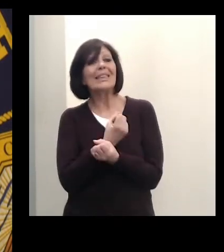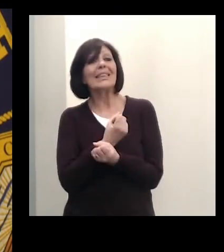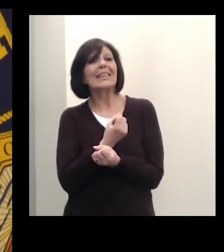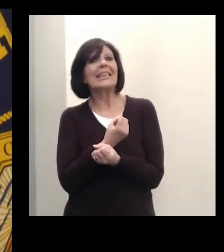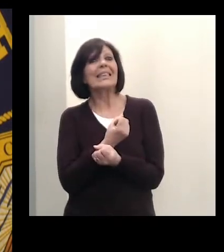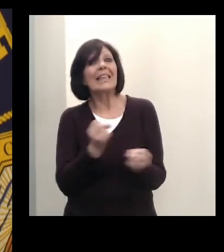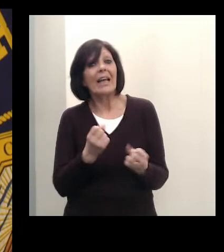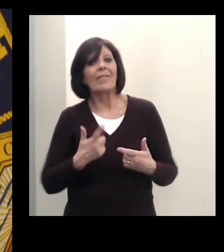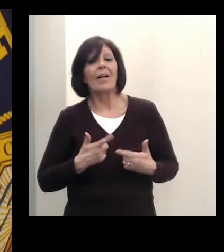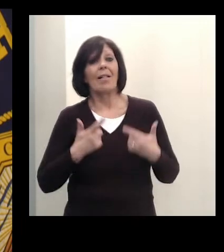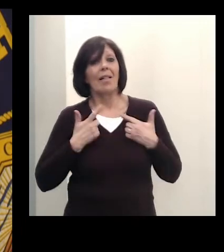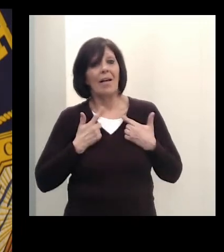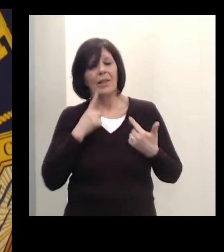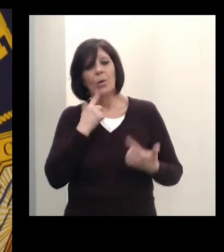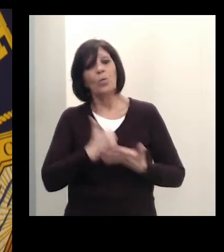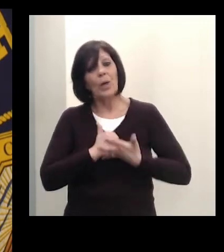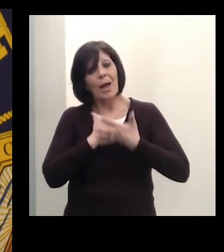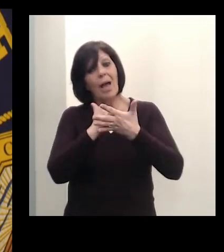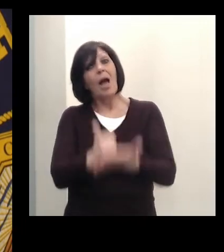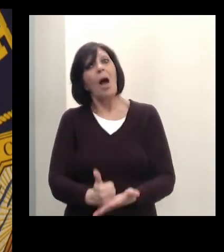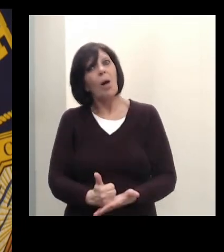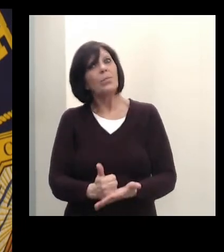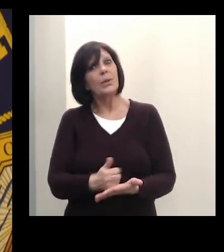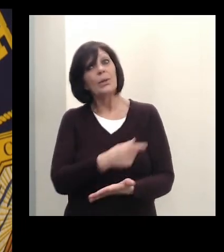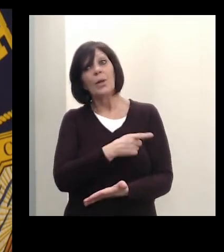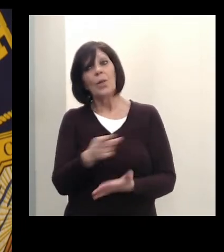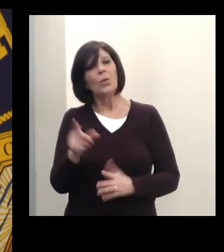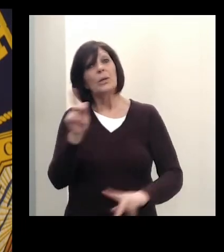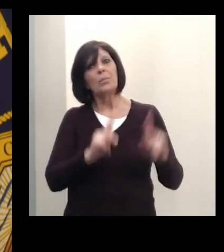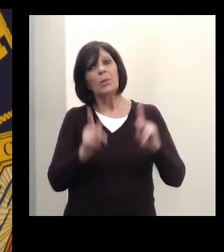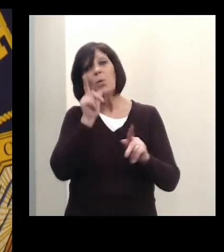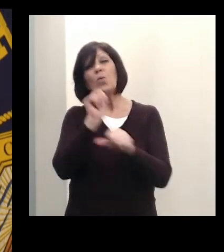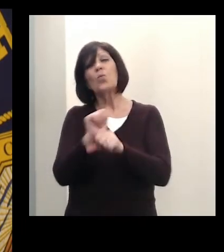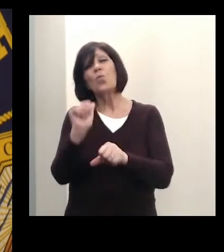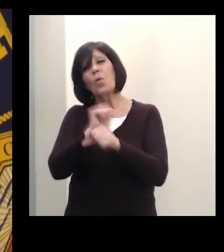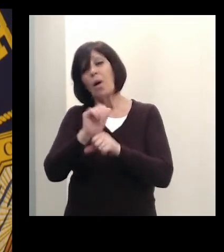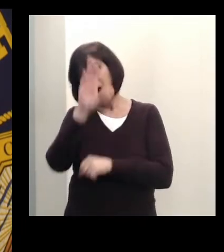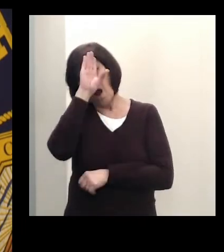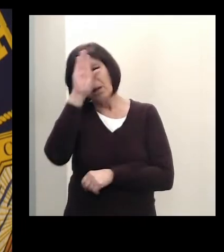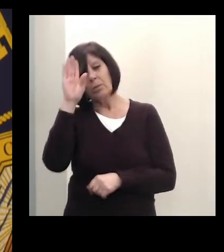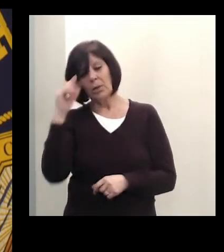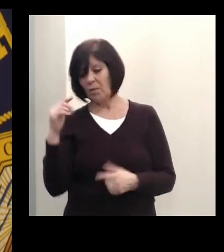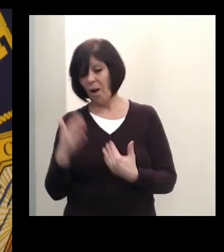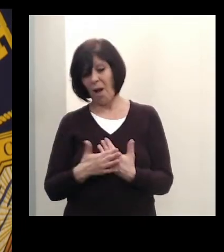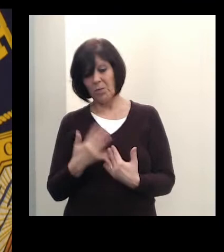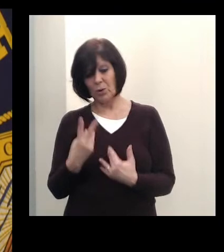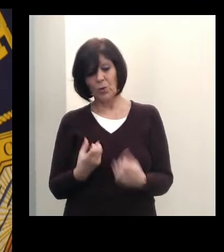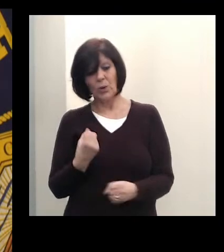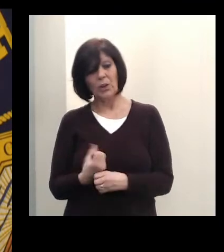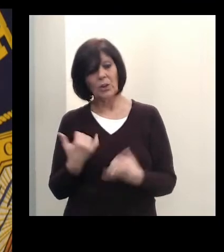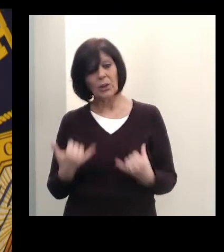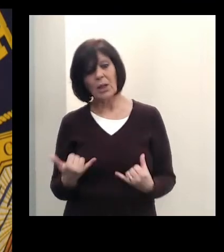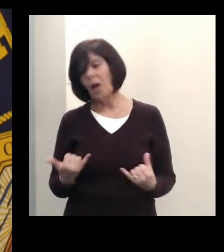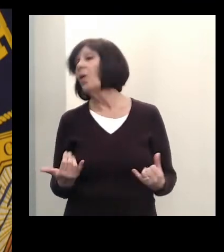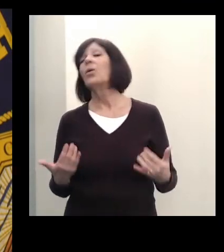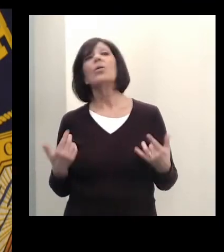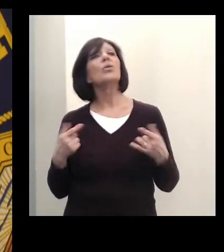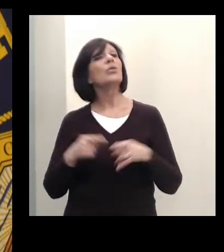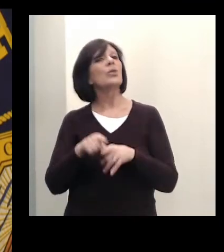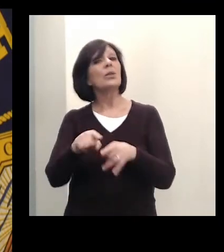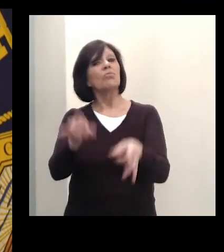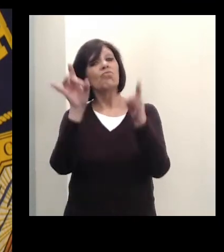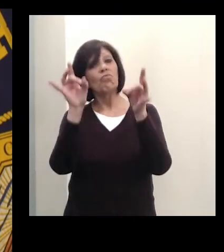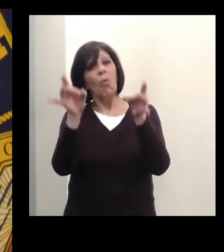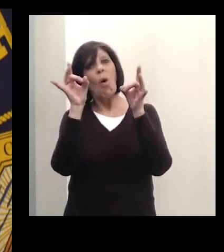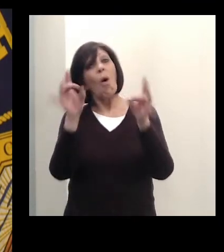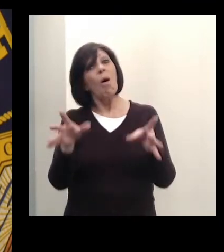and we helped those incredible people who've worked in the hospitals for almost 2 years now during this terrible pandemic,